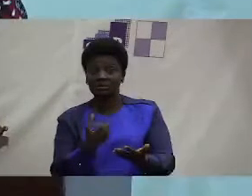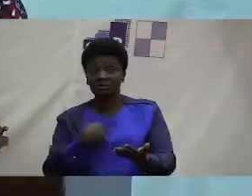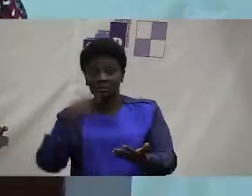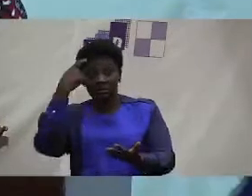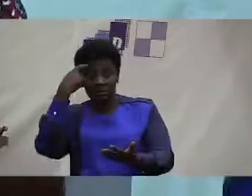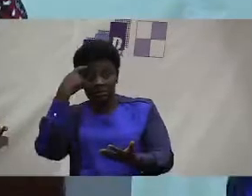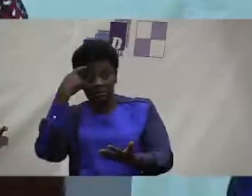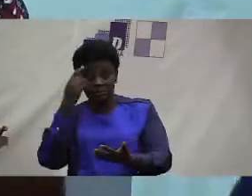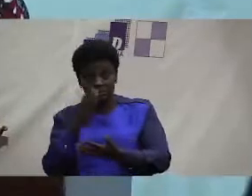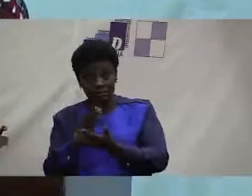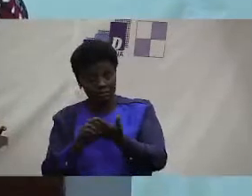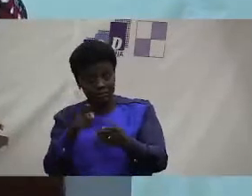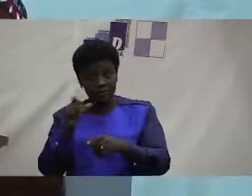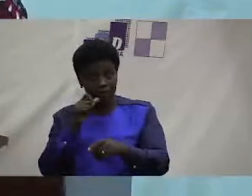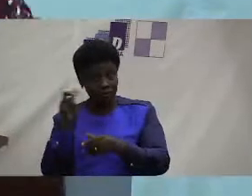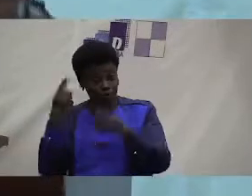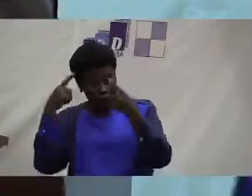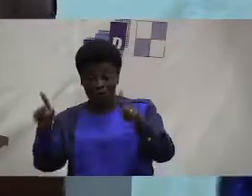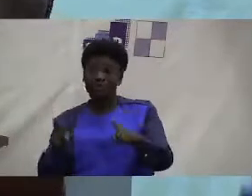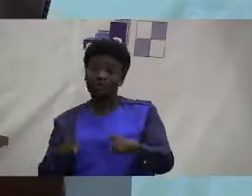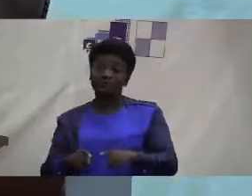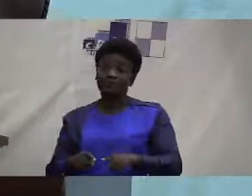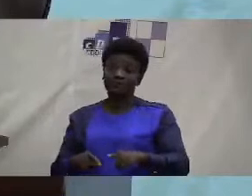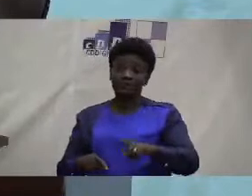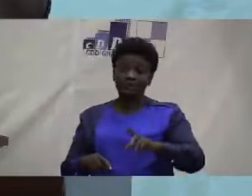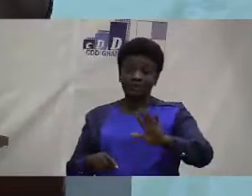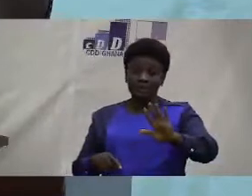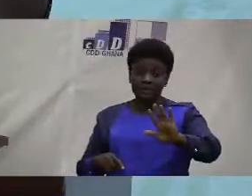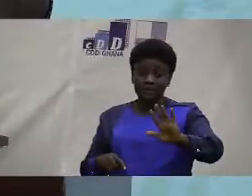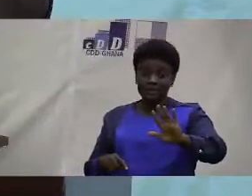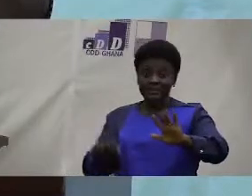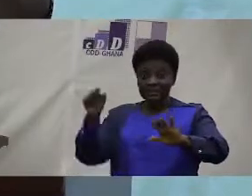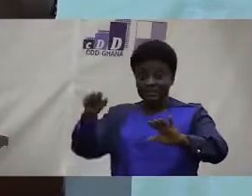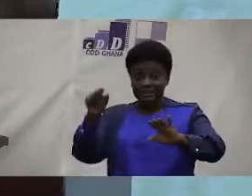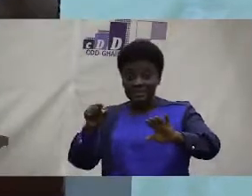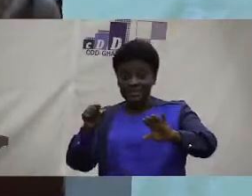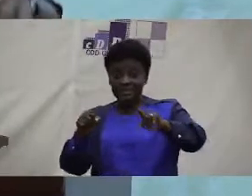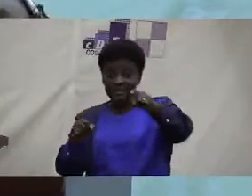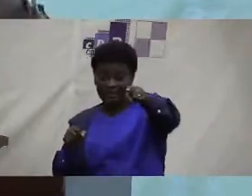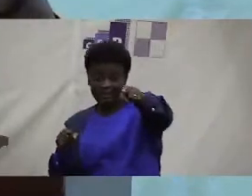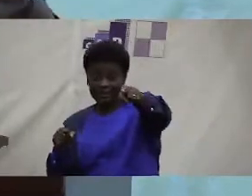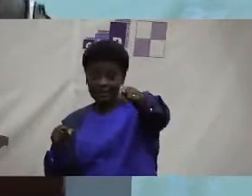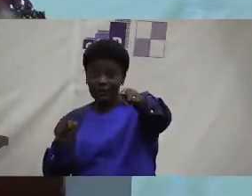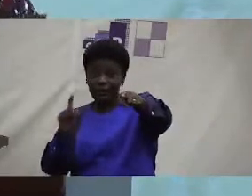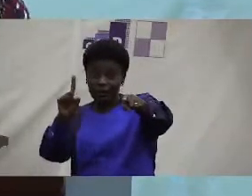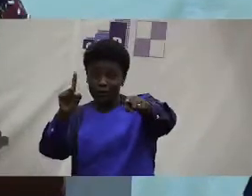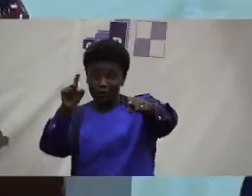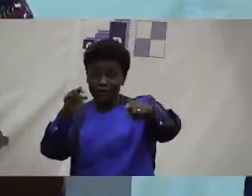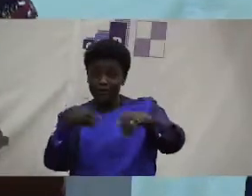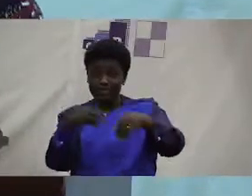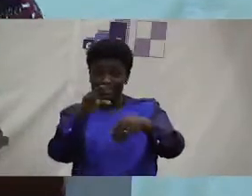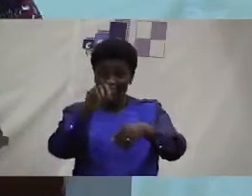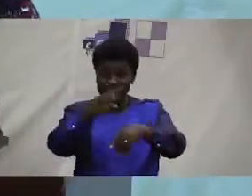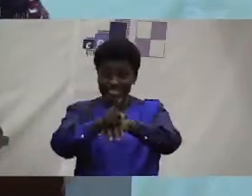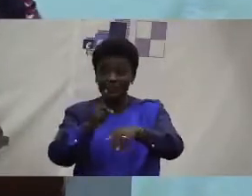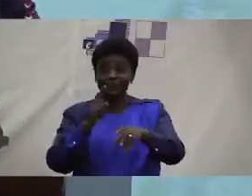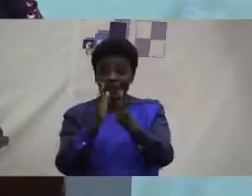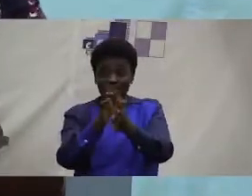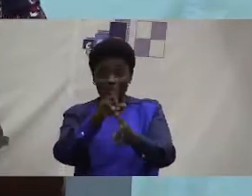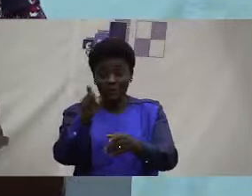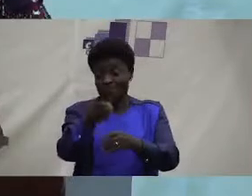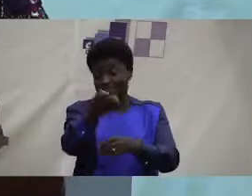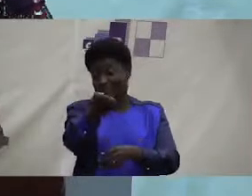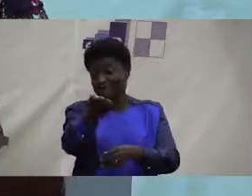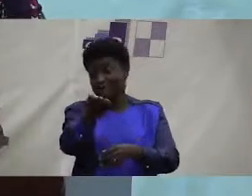these okay. things that could bring because the gentleman in blue down. Touched the microphone, you might as well just give him 30 seconds to actually ask the